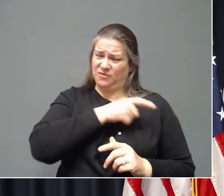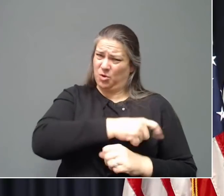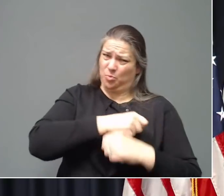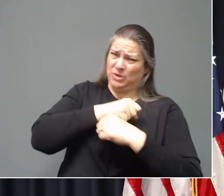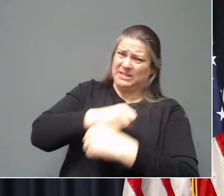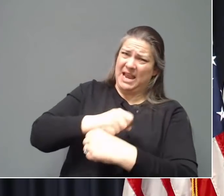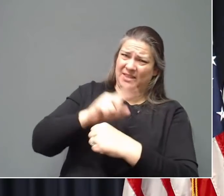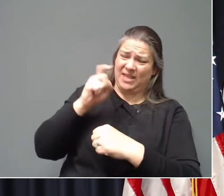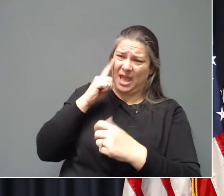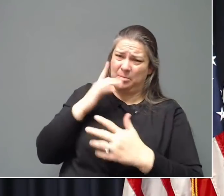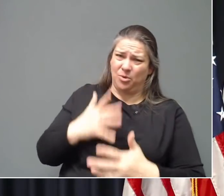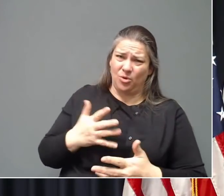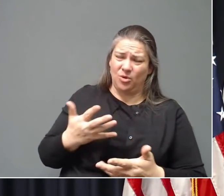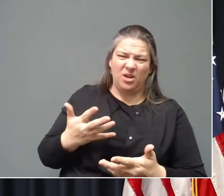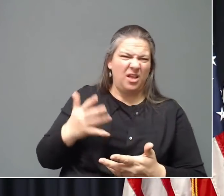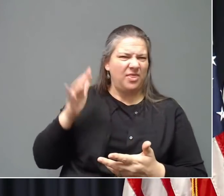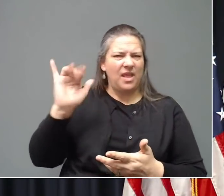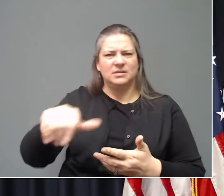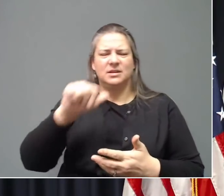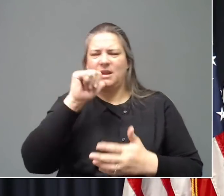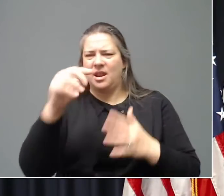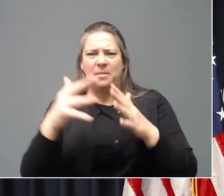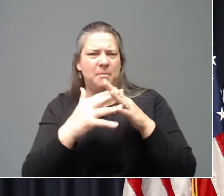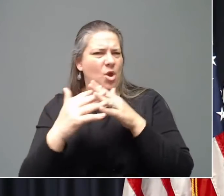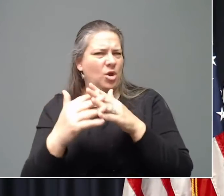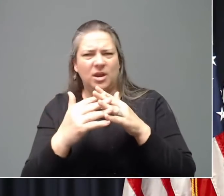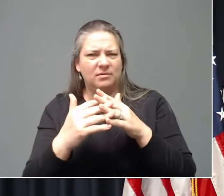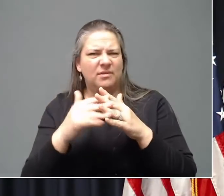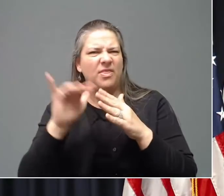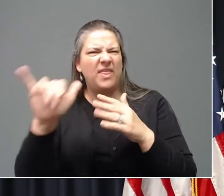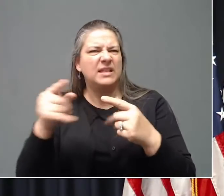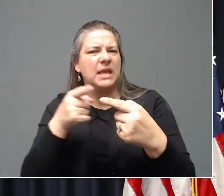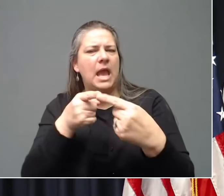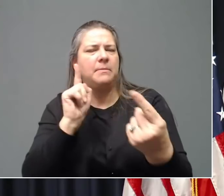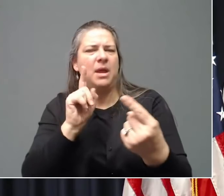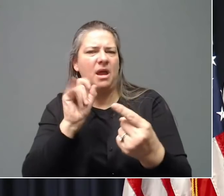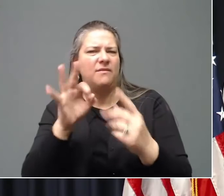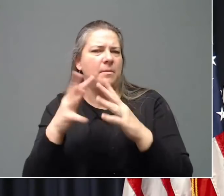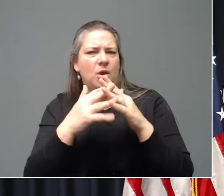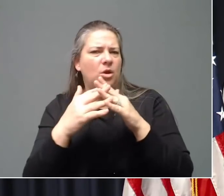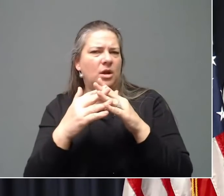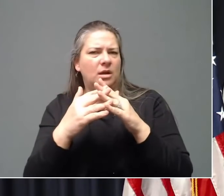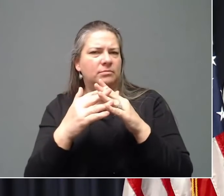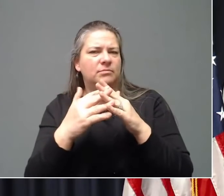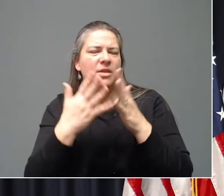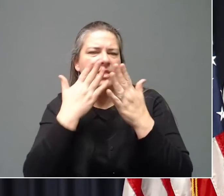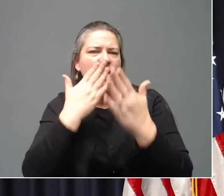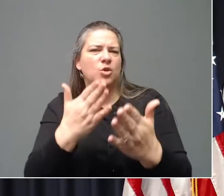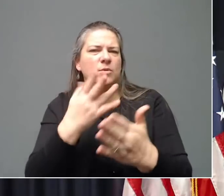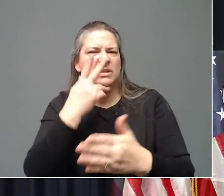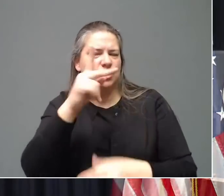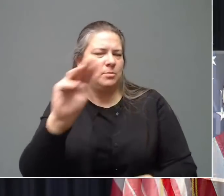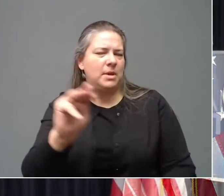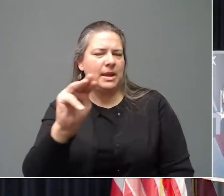opposite of being American. It's being an enemy of America. Thank you all. We'll see you on Monday.